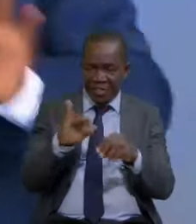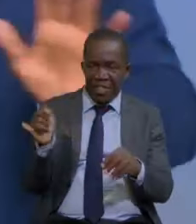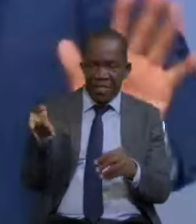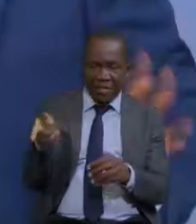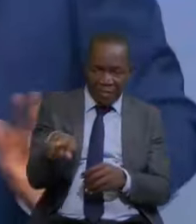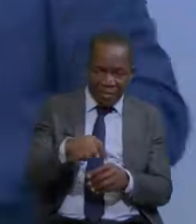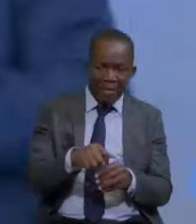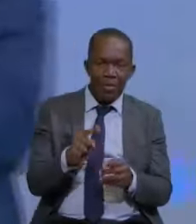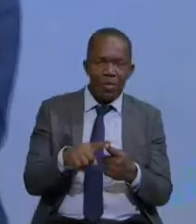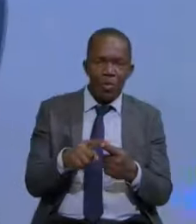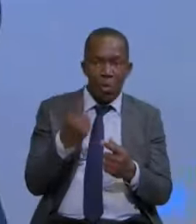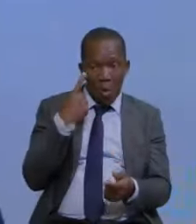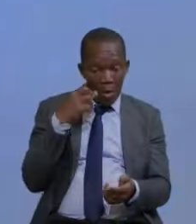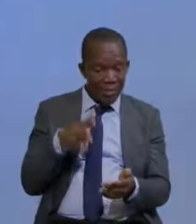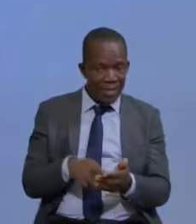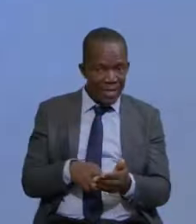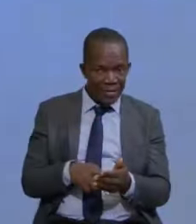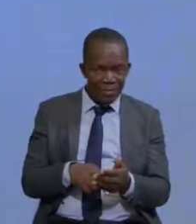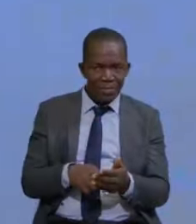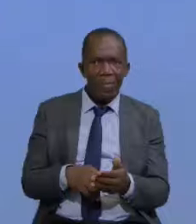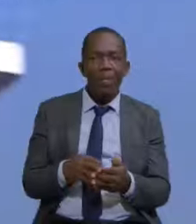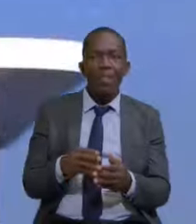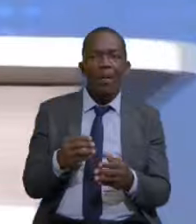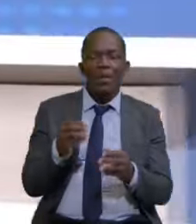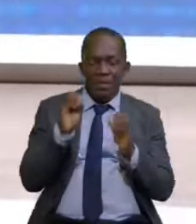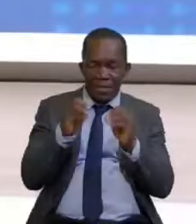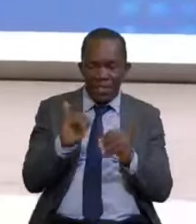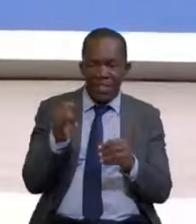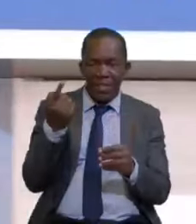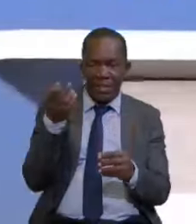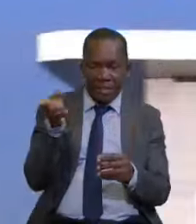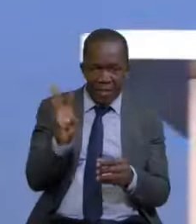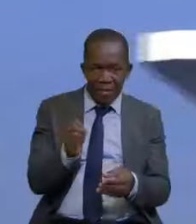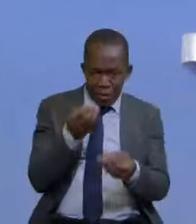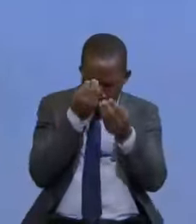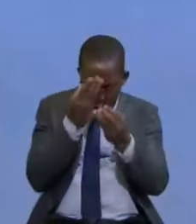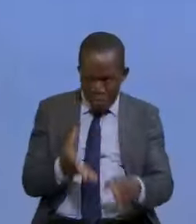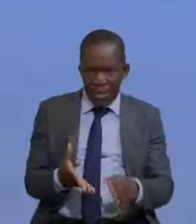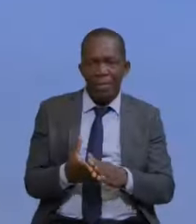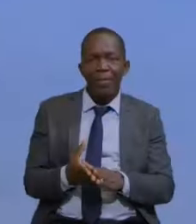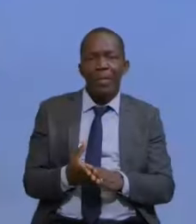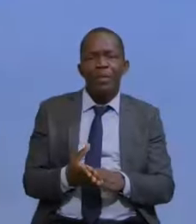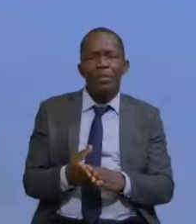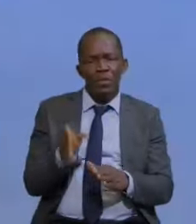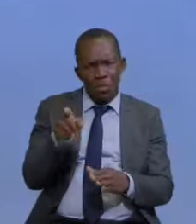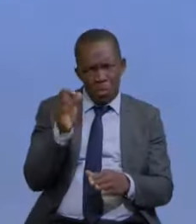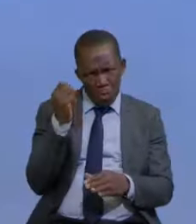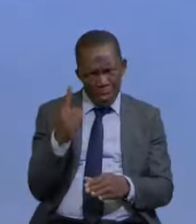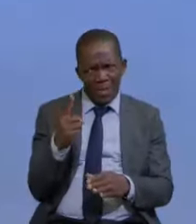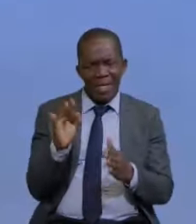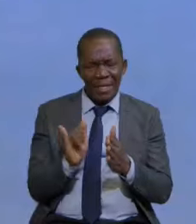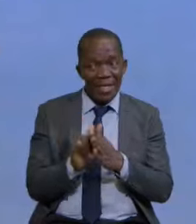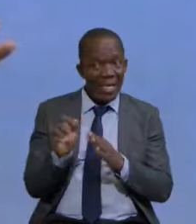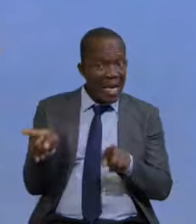teaching them to observe. And you understand, as he has given us authority and power, he sends us